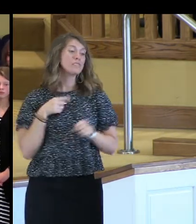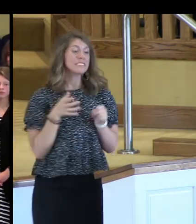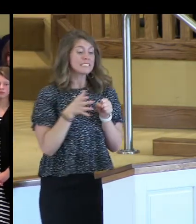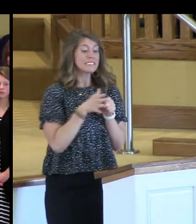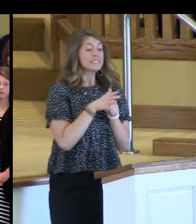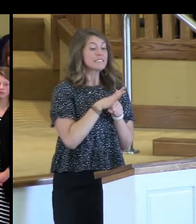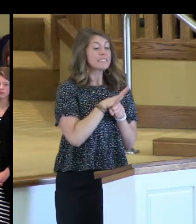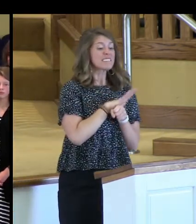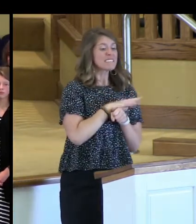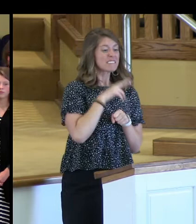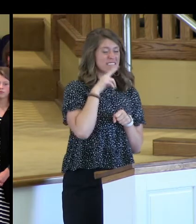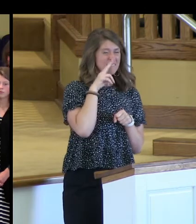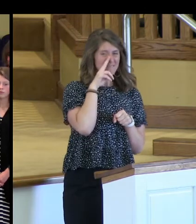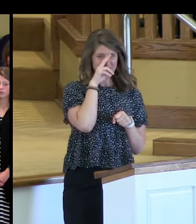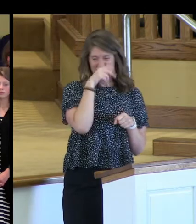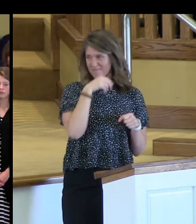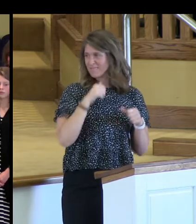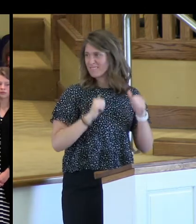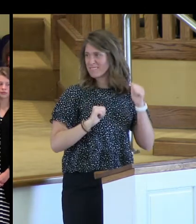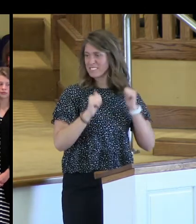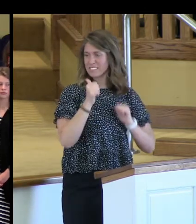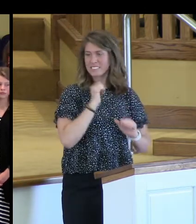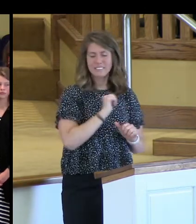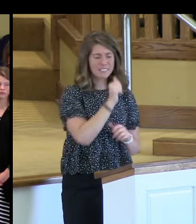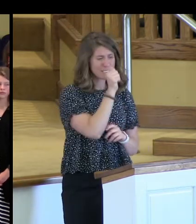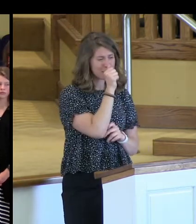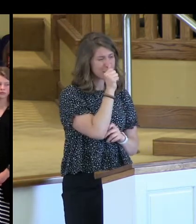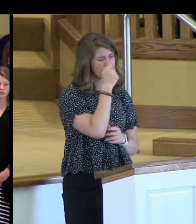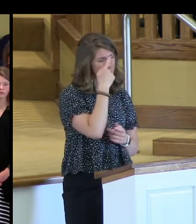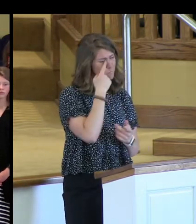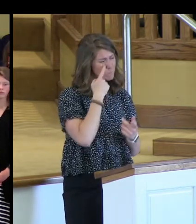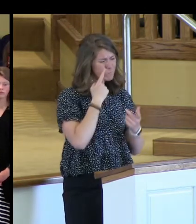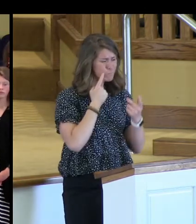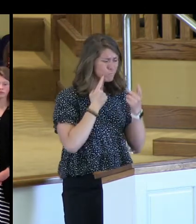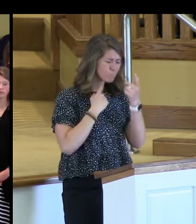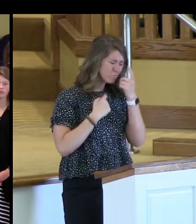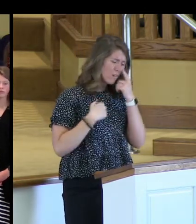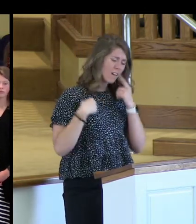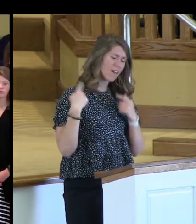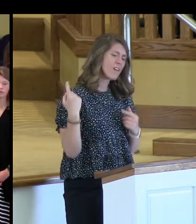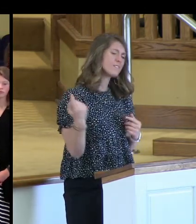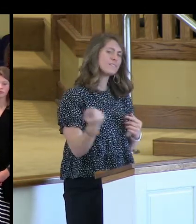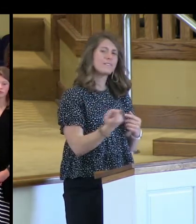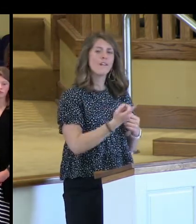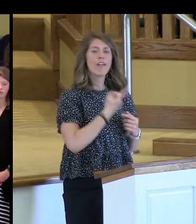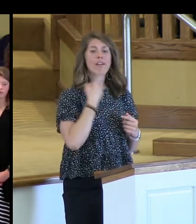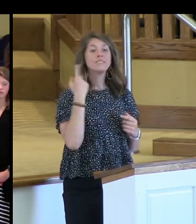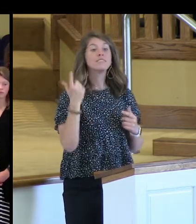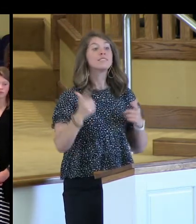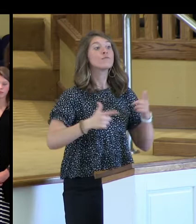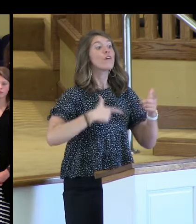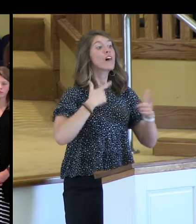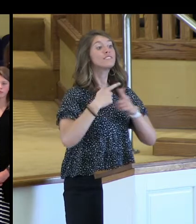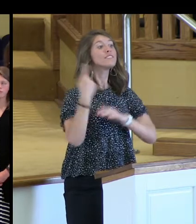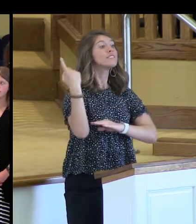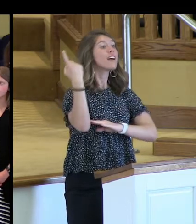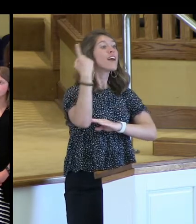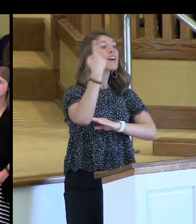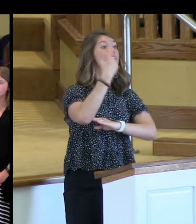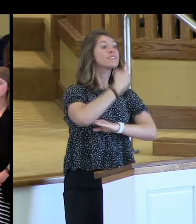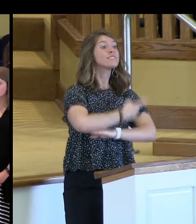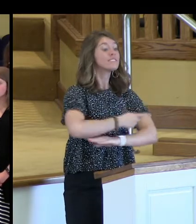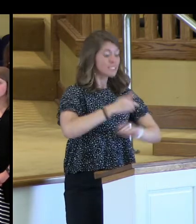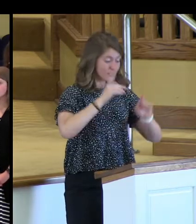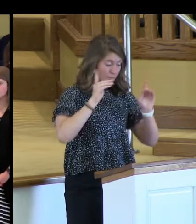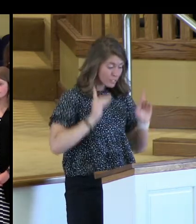I was covering up the secret tears I cried, and then one